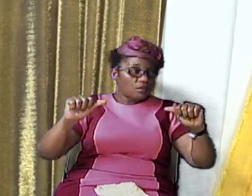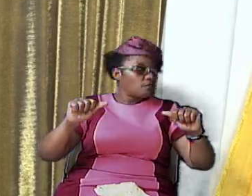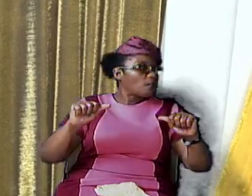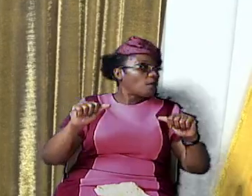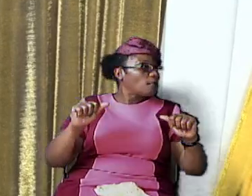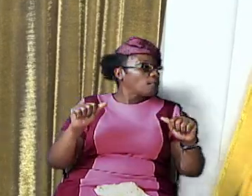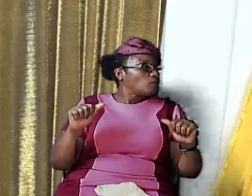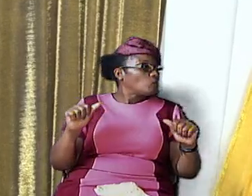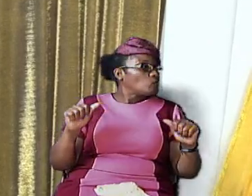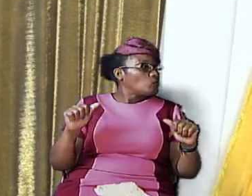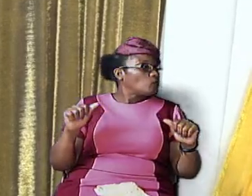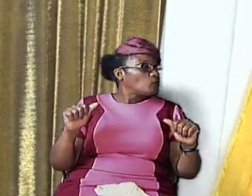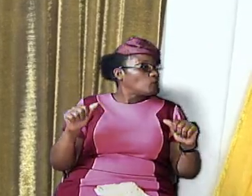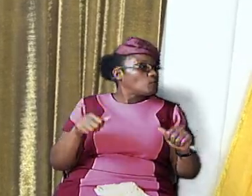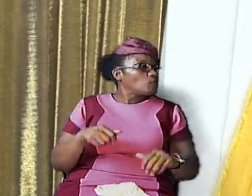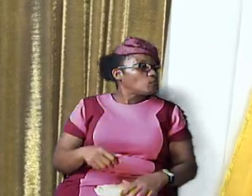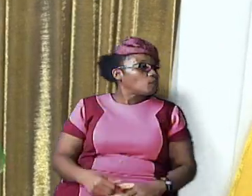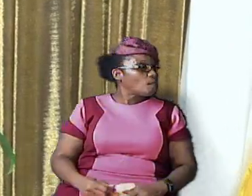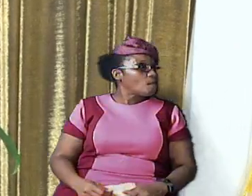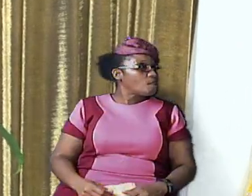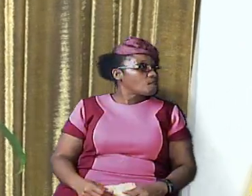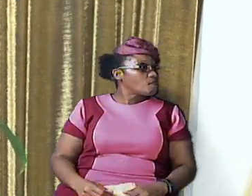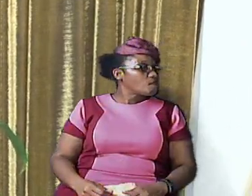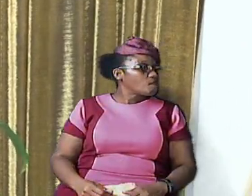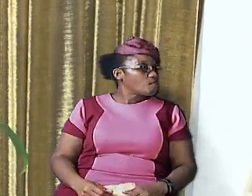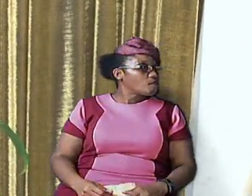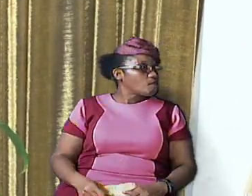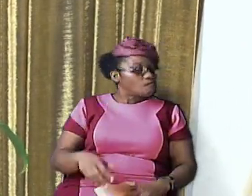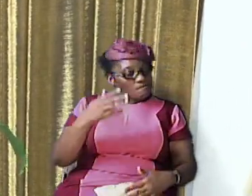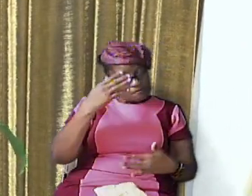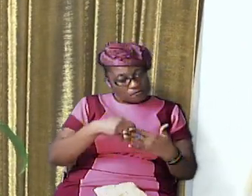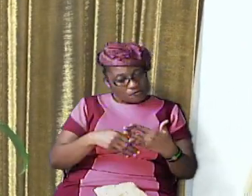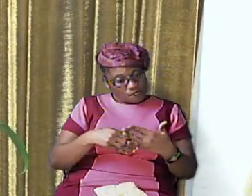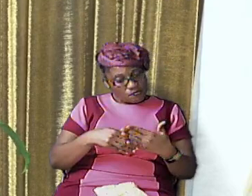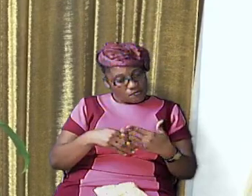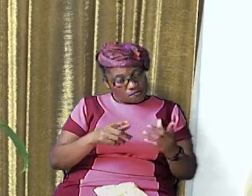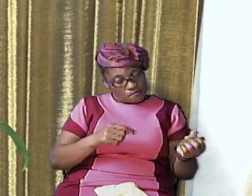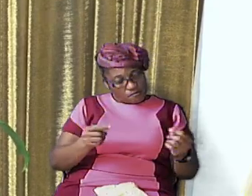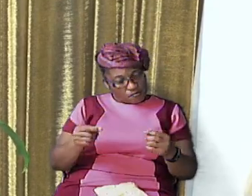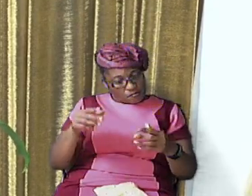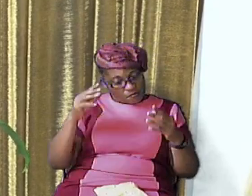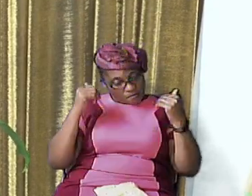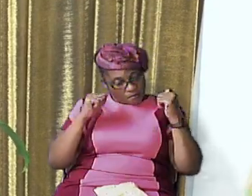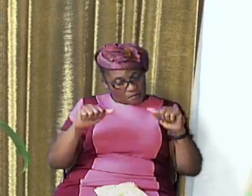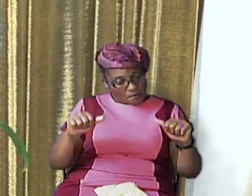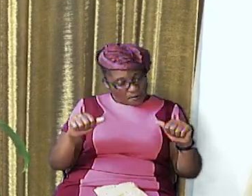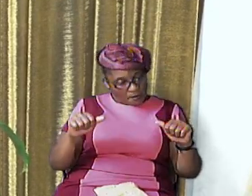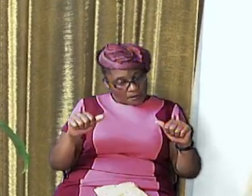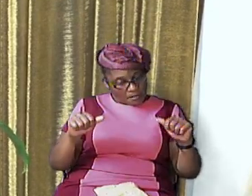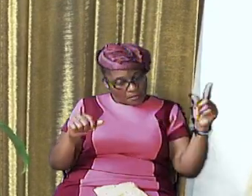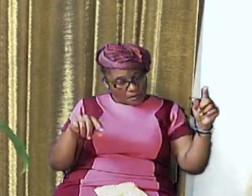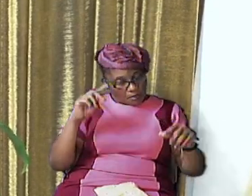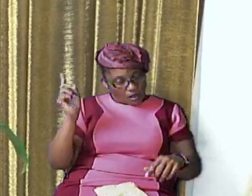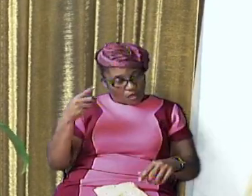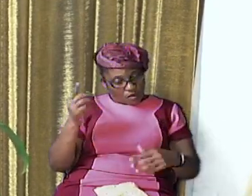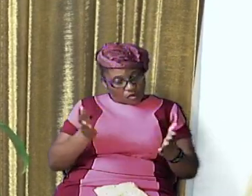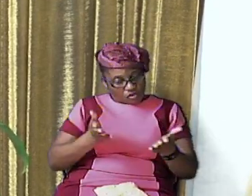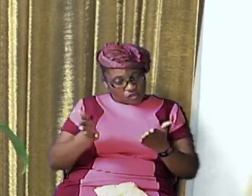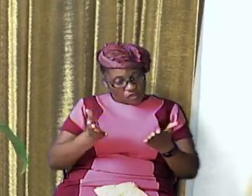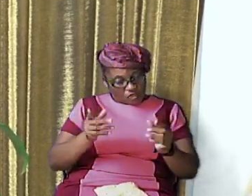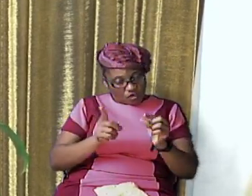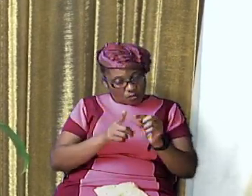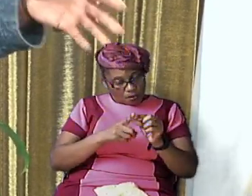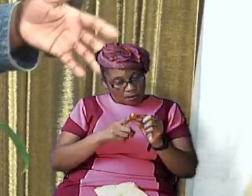the announcements. But just before I do the announcements, you know, I just always like to share a little